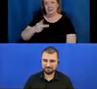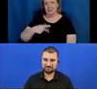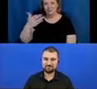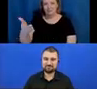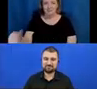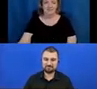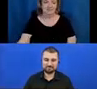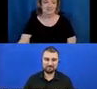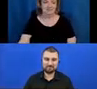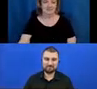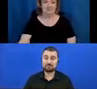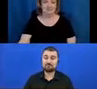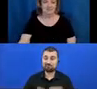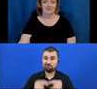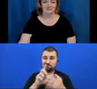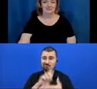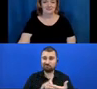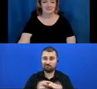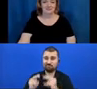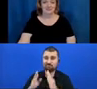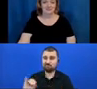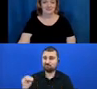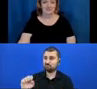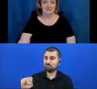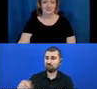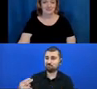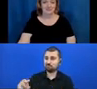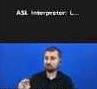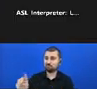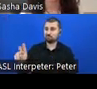This building was designed by the architect Joseph M. Dunn